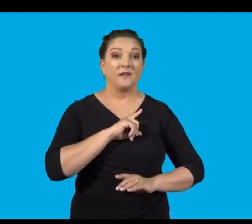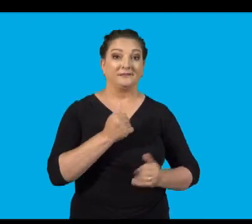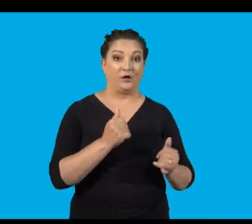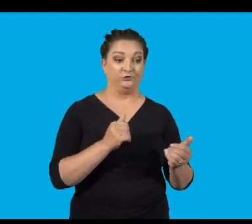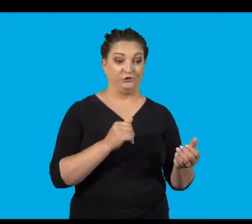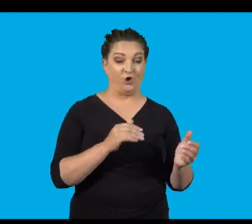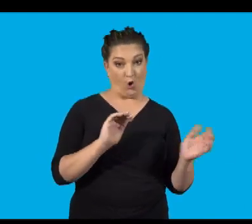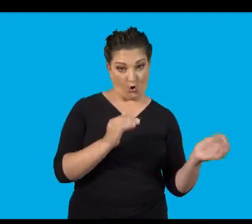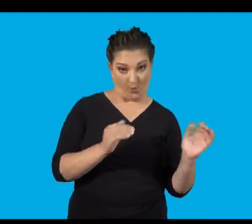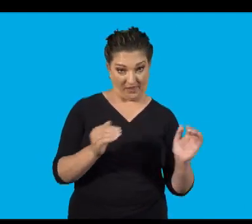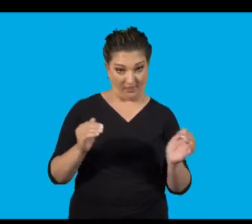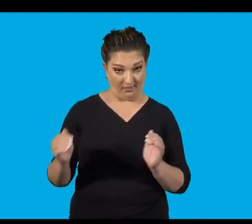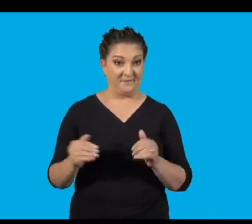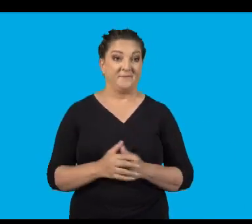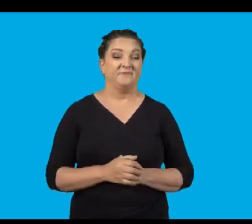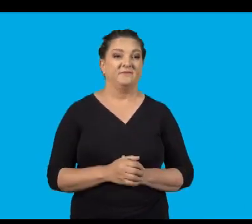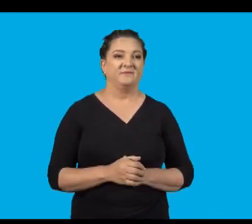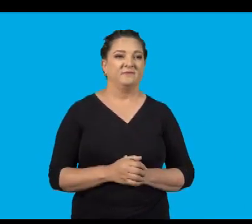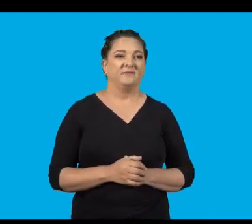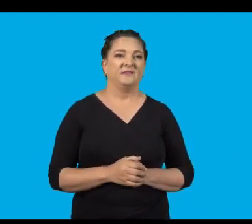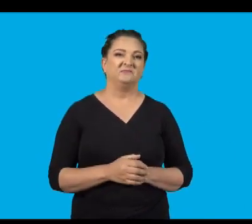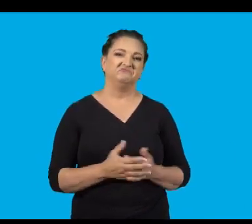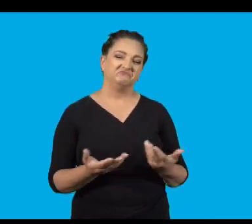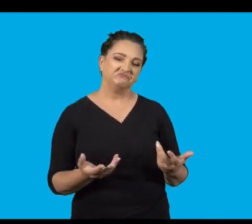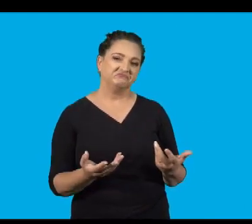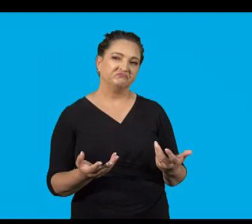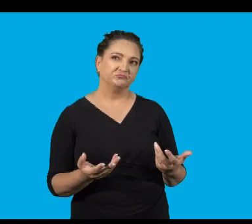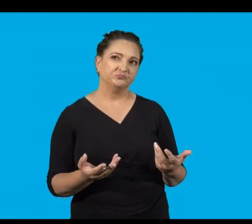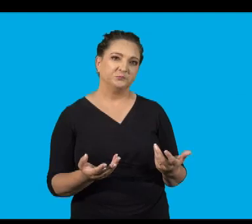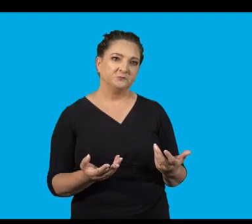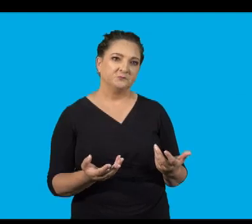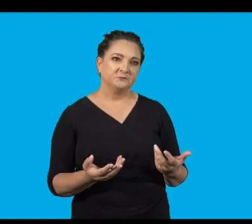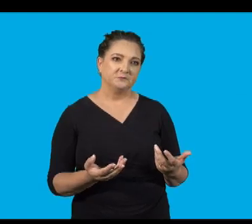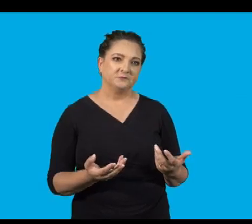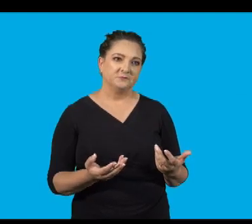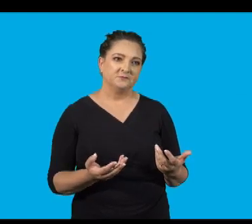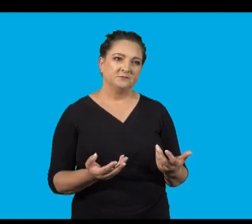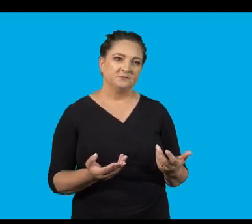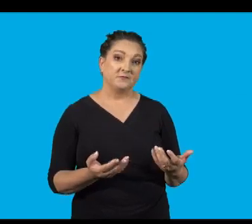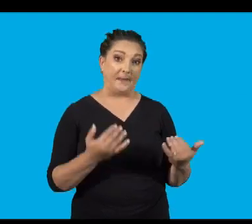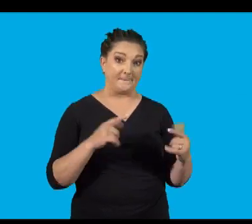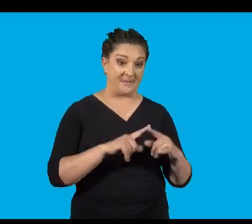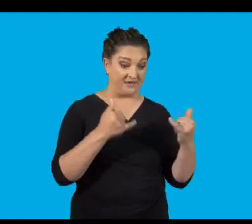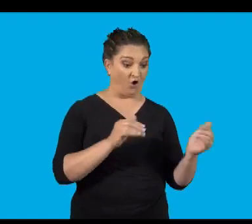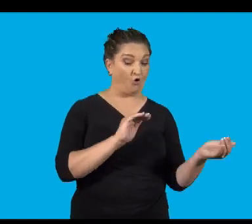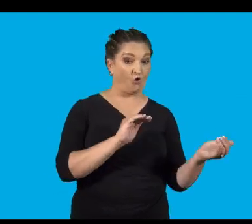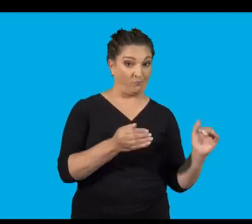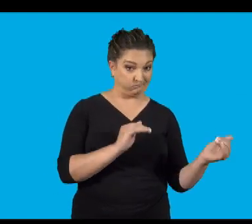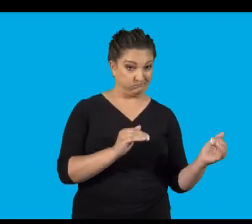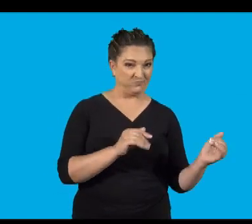at degrees of comparison, all right? And when something is, something goes in